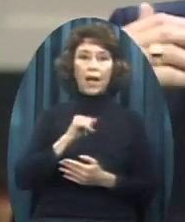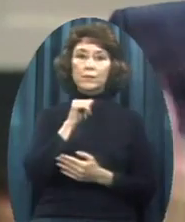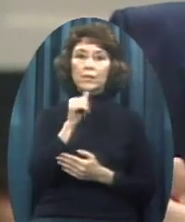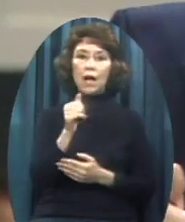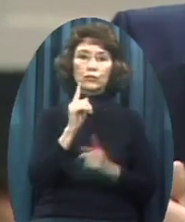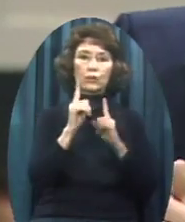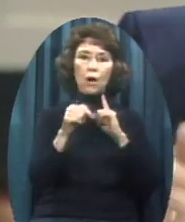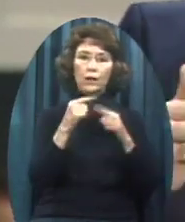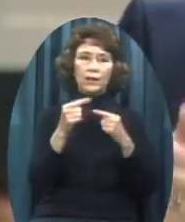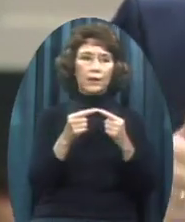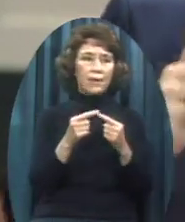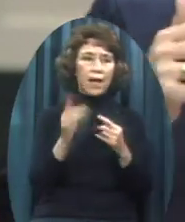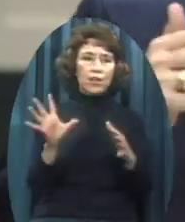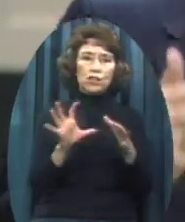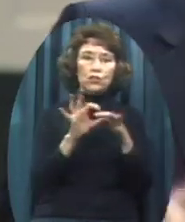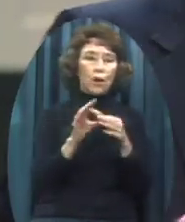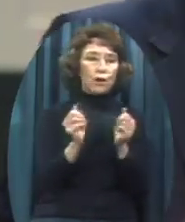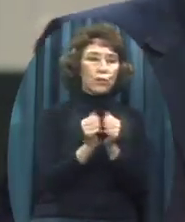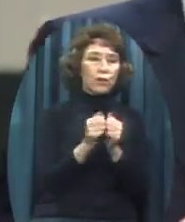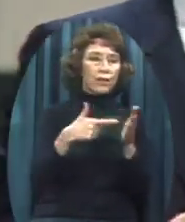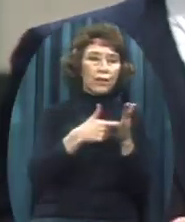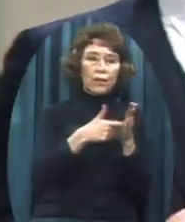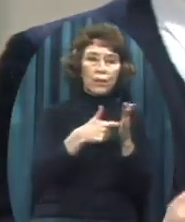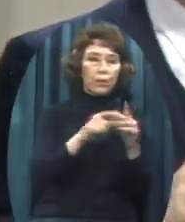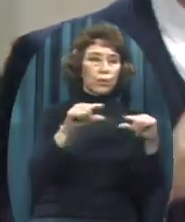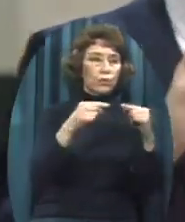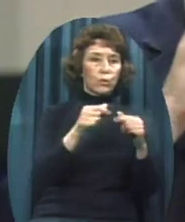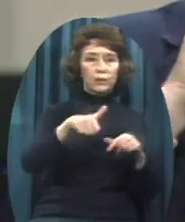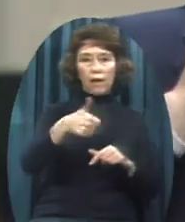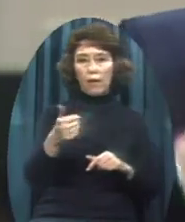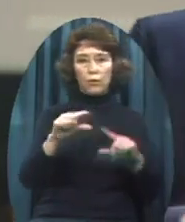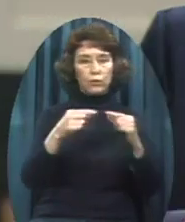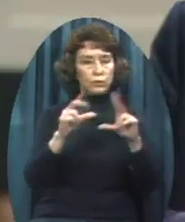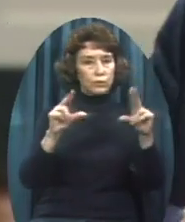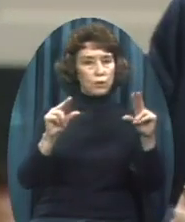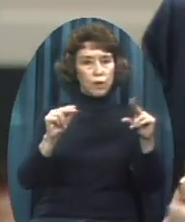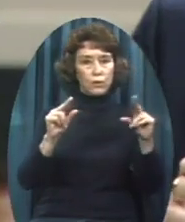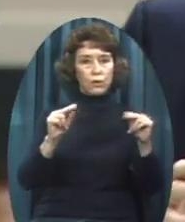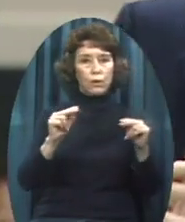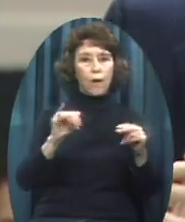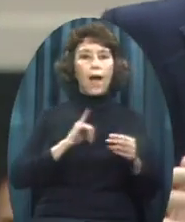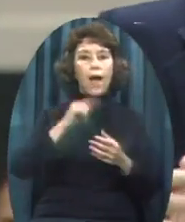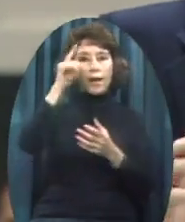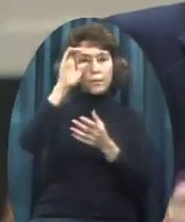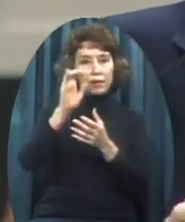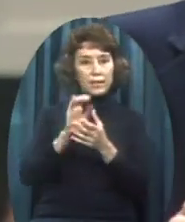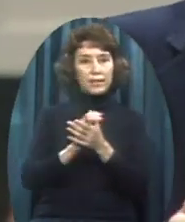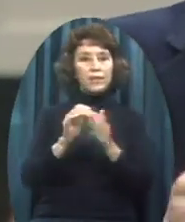that I'm a fundamentalist, I'm a separatist. I believe in the inerrancy of Scripture,